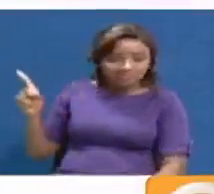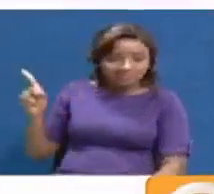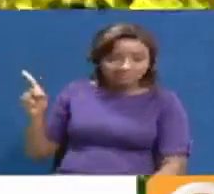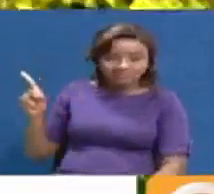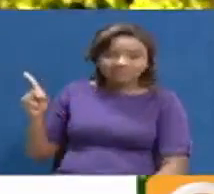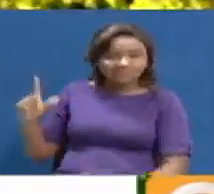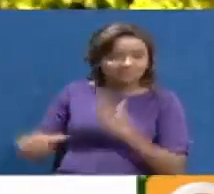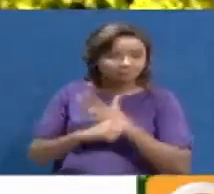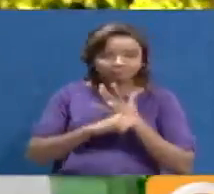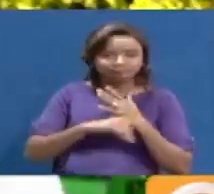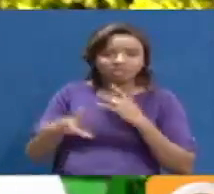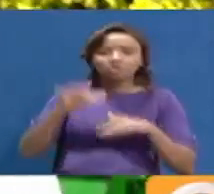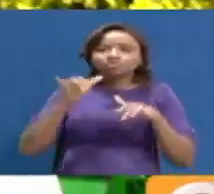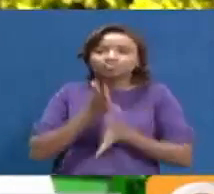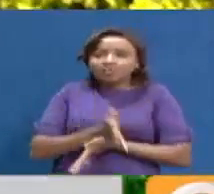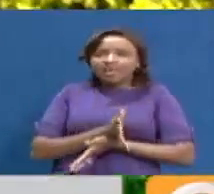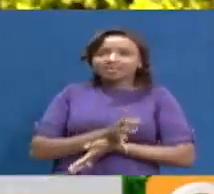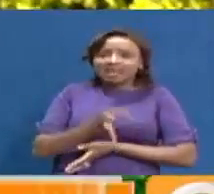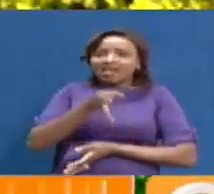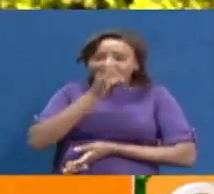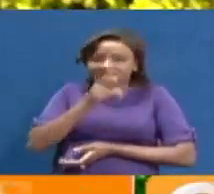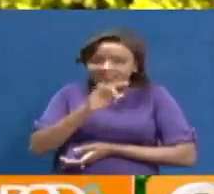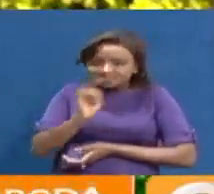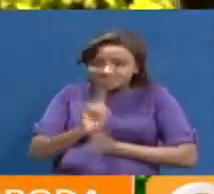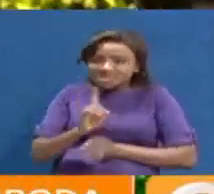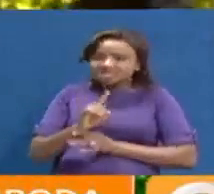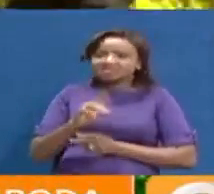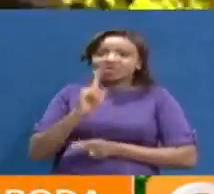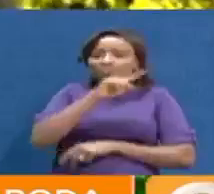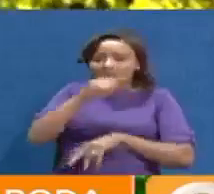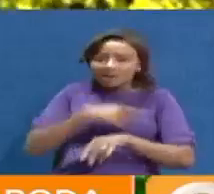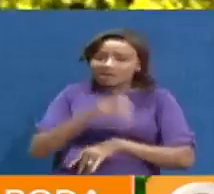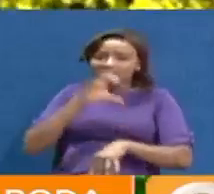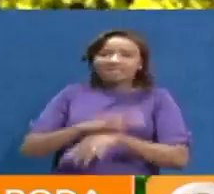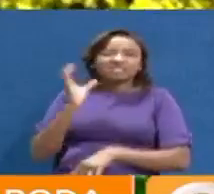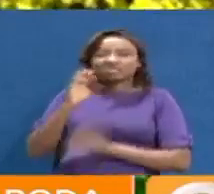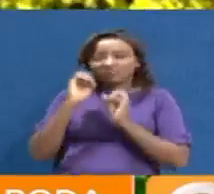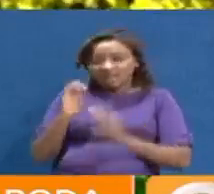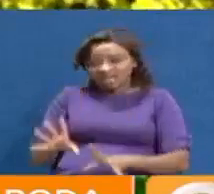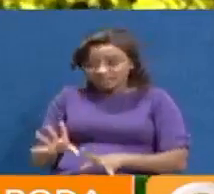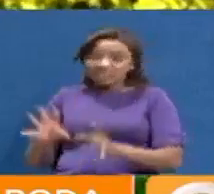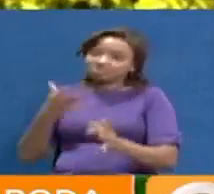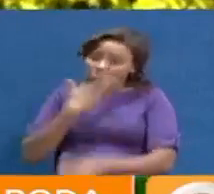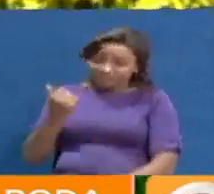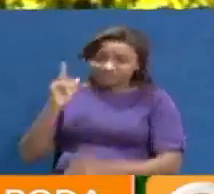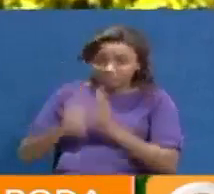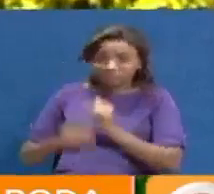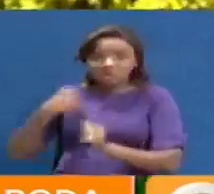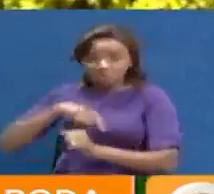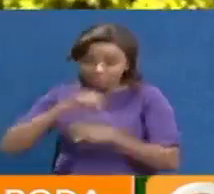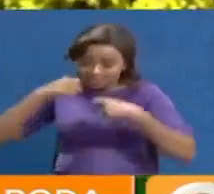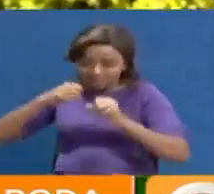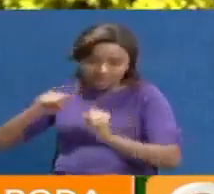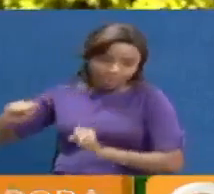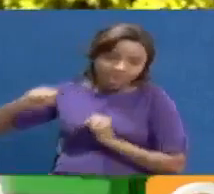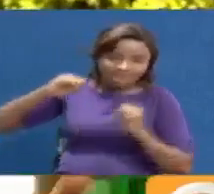gaining momentum. Unakata kikadharadhini, risari moja, haujapata abiria, ukotu upale. So ni visuri, tujue ya kwamba, kuna